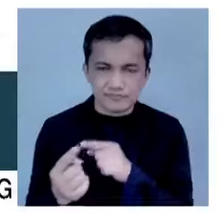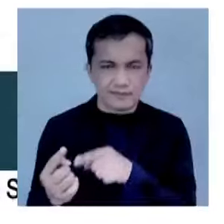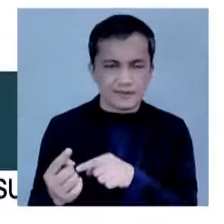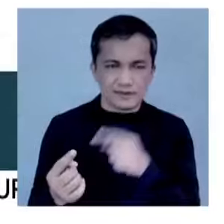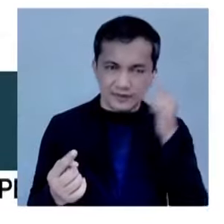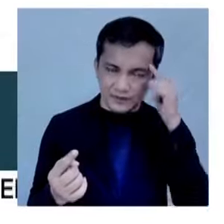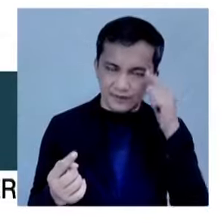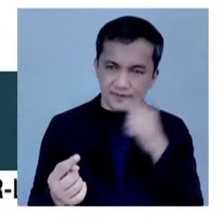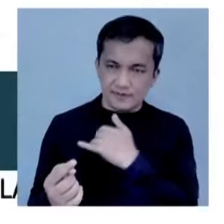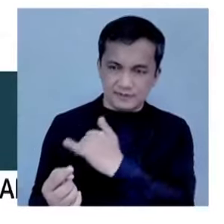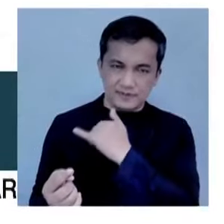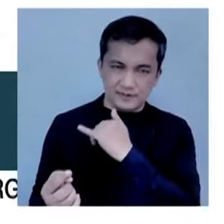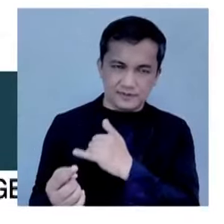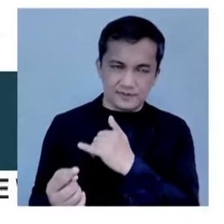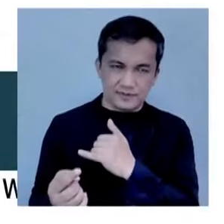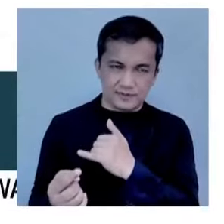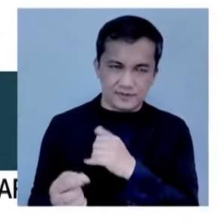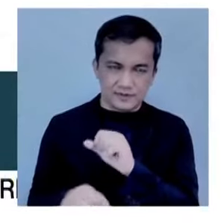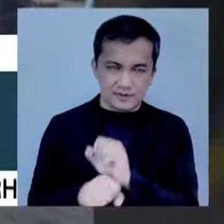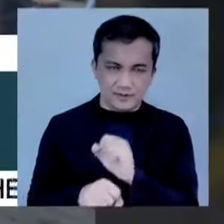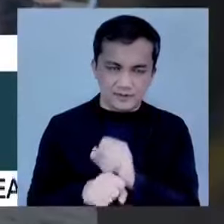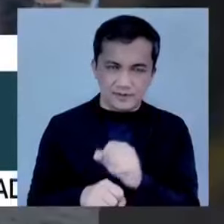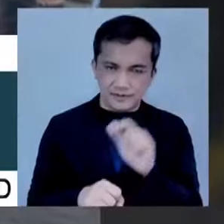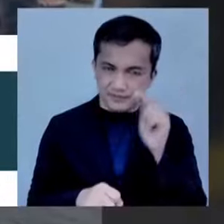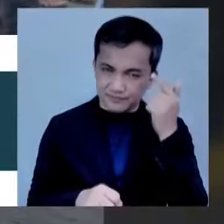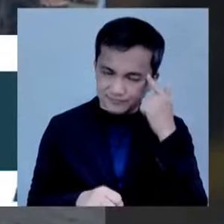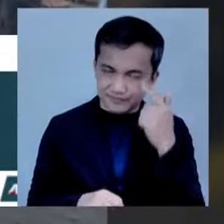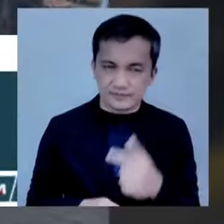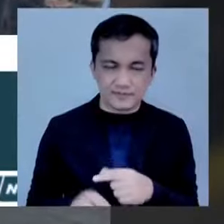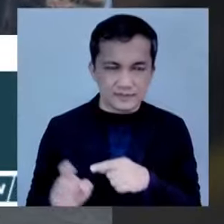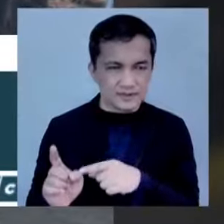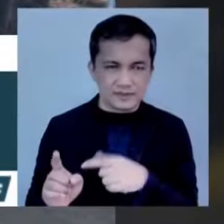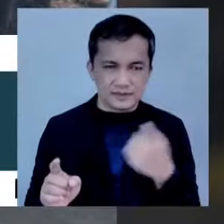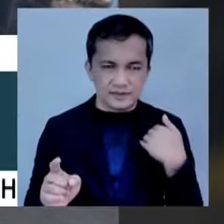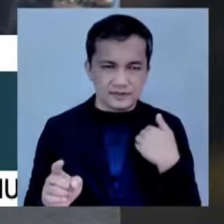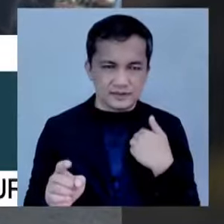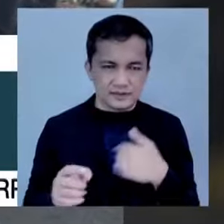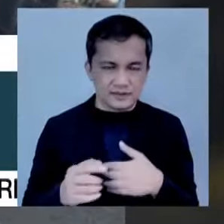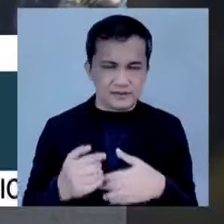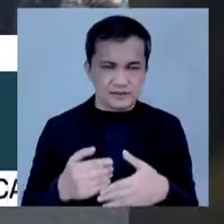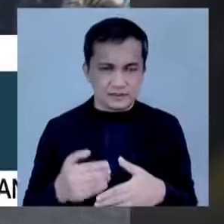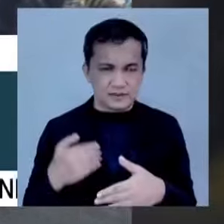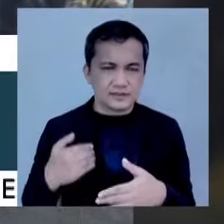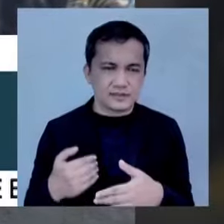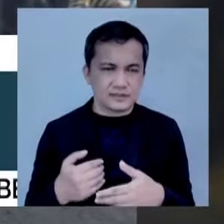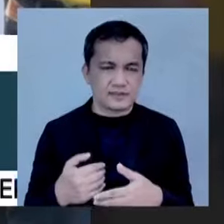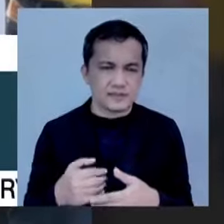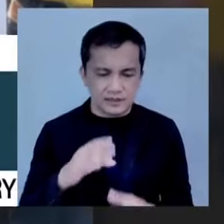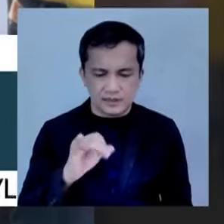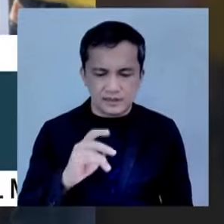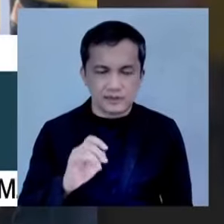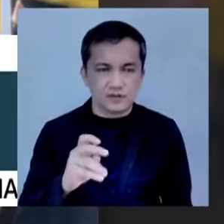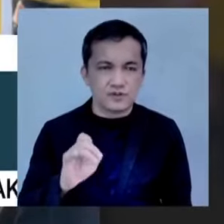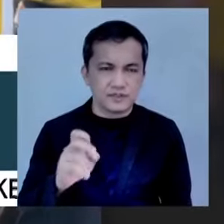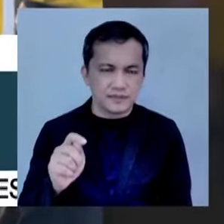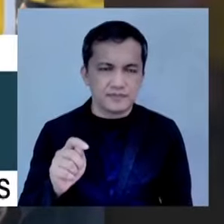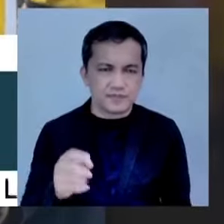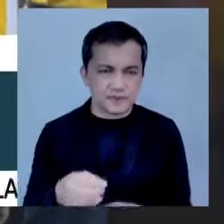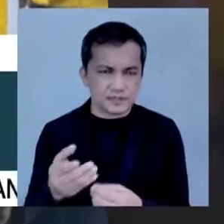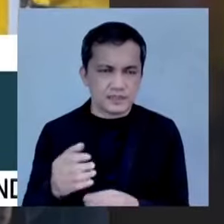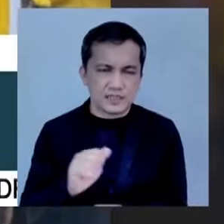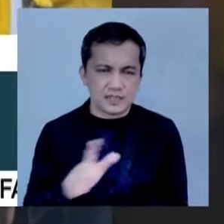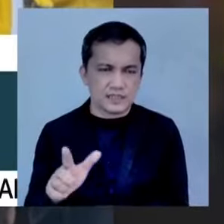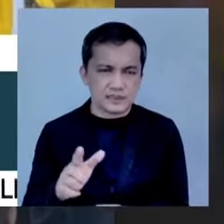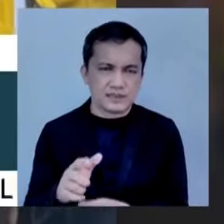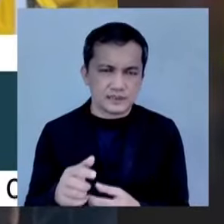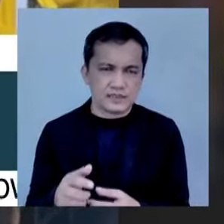kapwa manggagawa sa gobyerno na hindi pa siya earlier pa sinight in contempt. Talagang binigyan ng lahat ng palugi